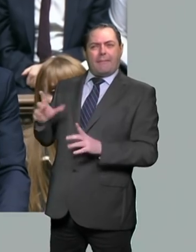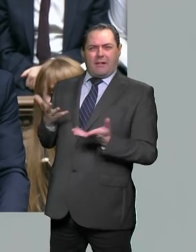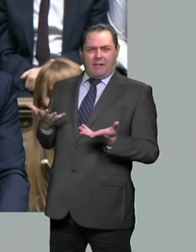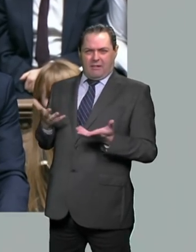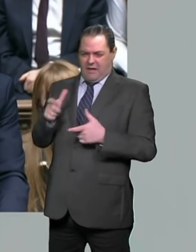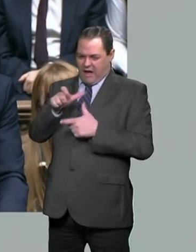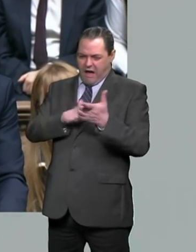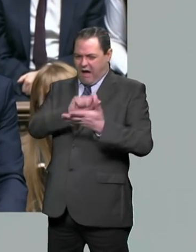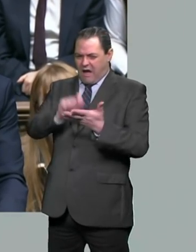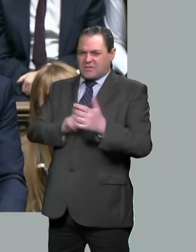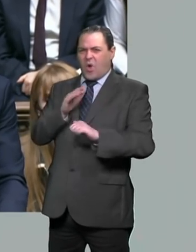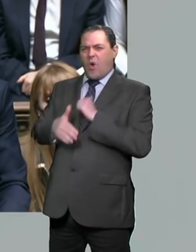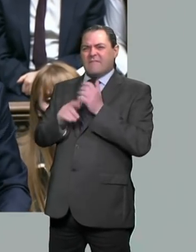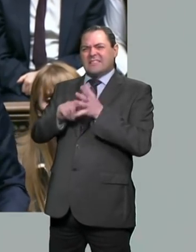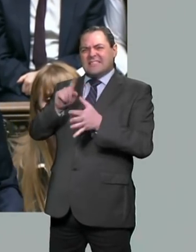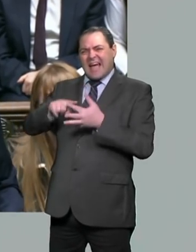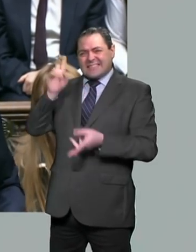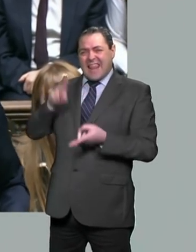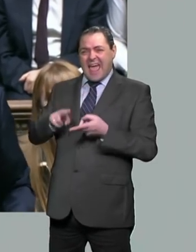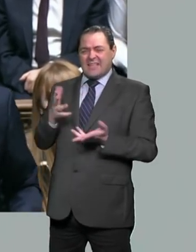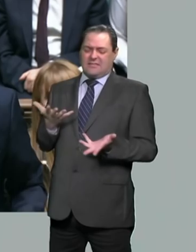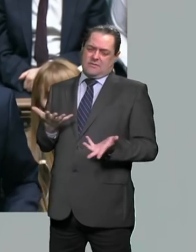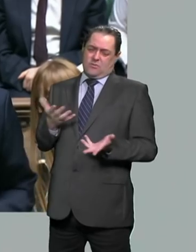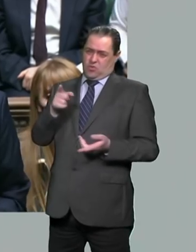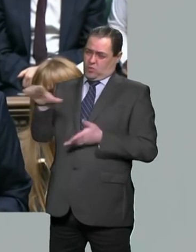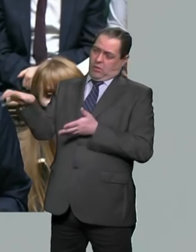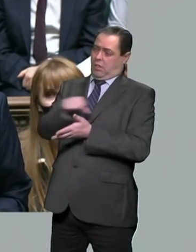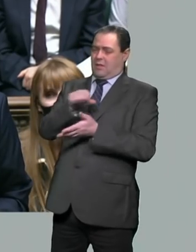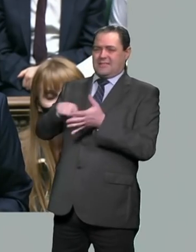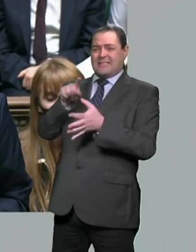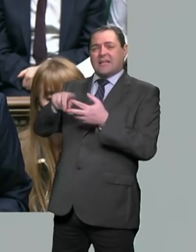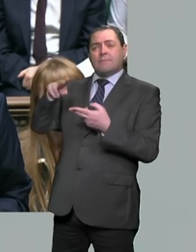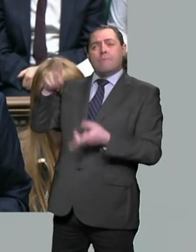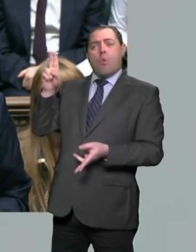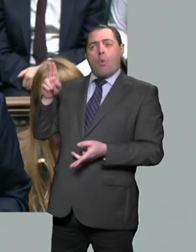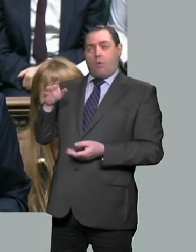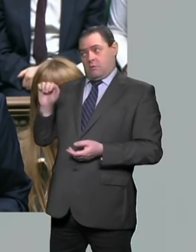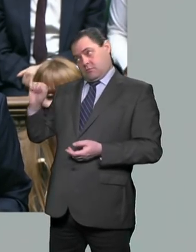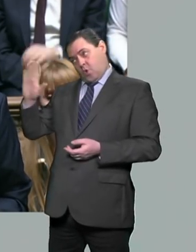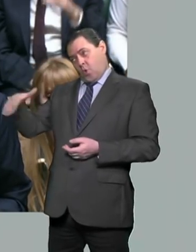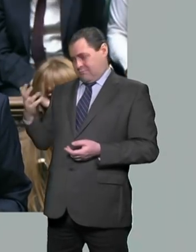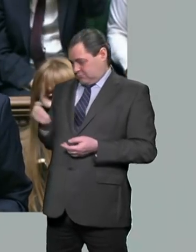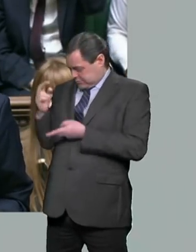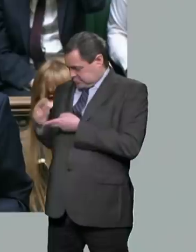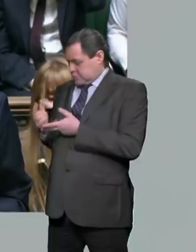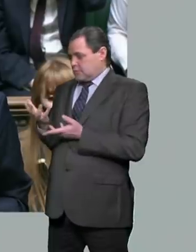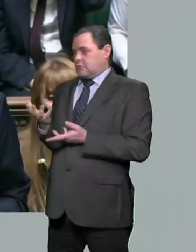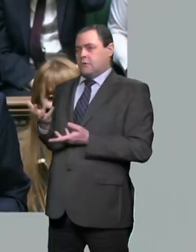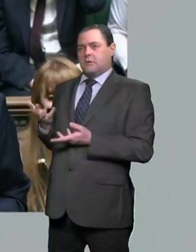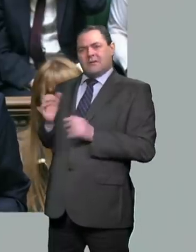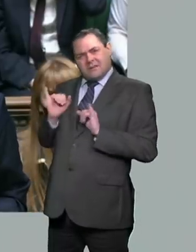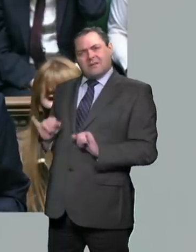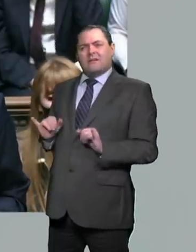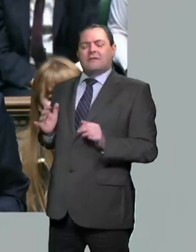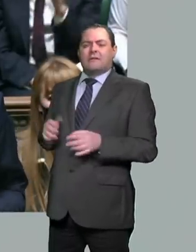absurd articles about cutting taxes at a time when he's squeezing working people to the pips. Isn't it the